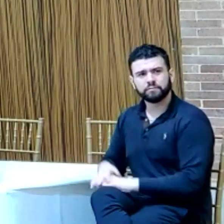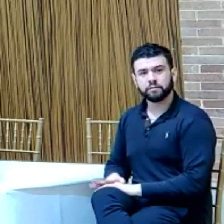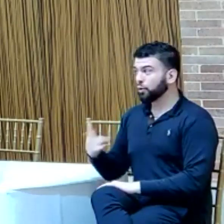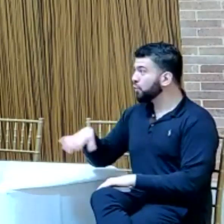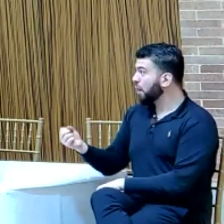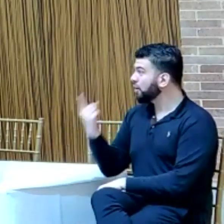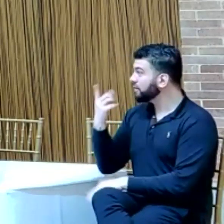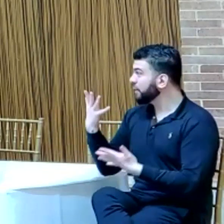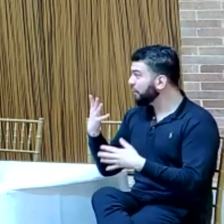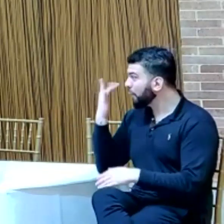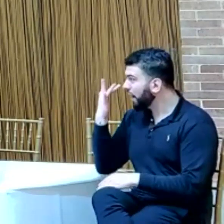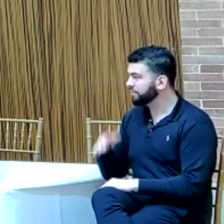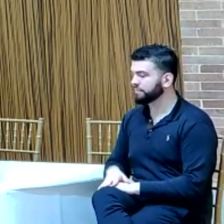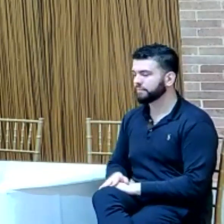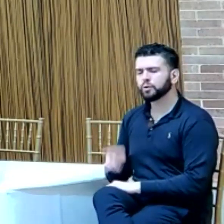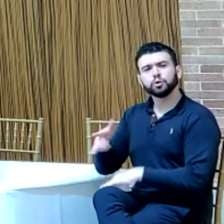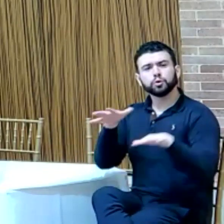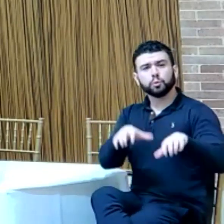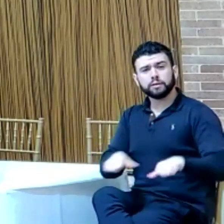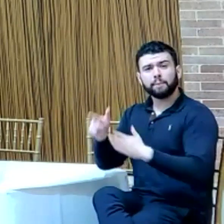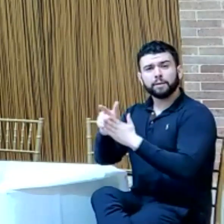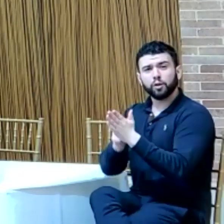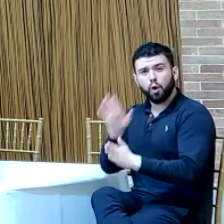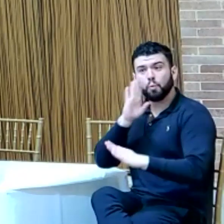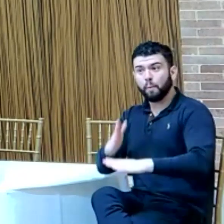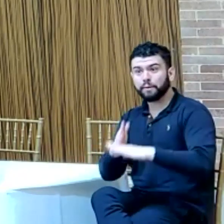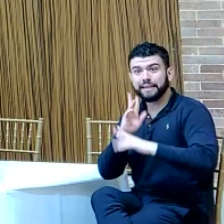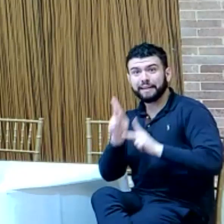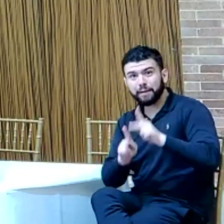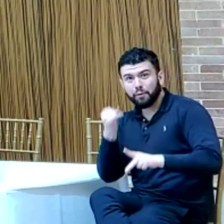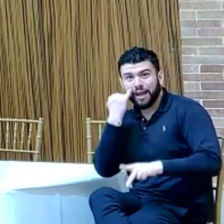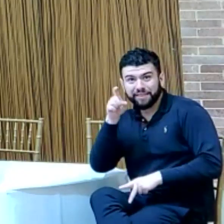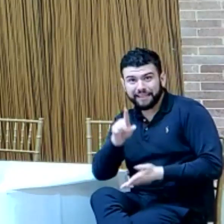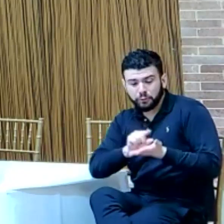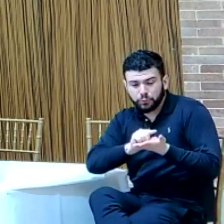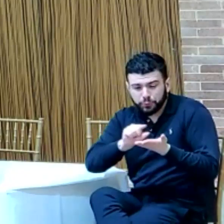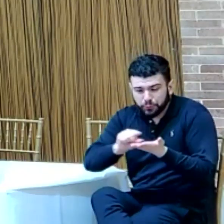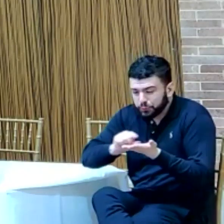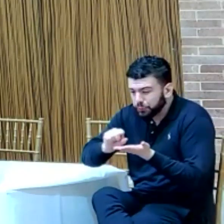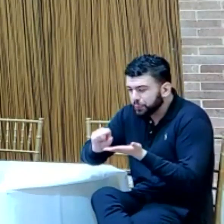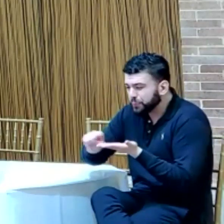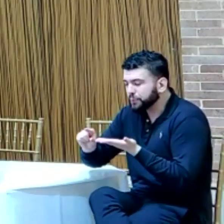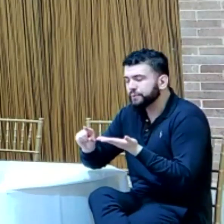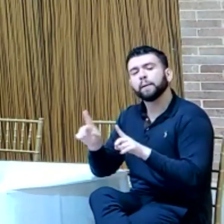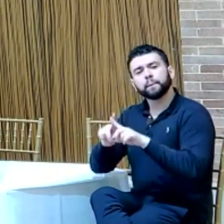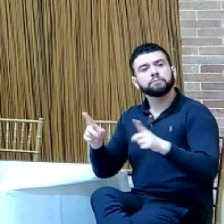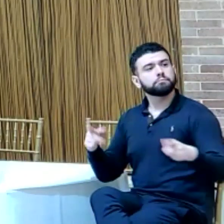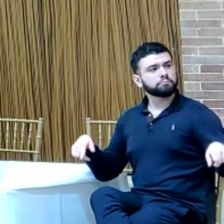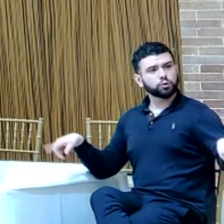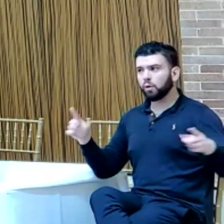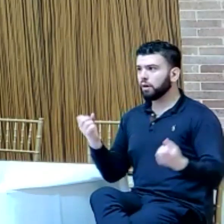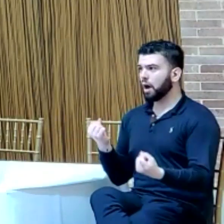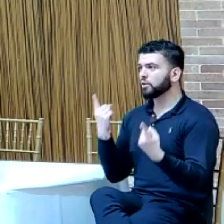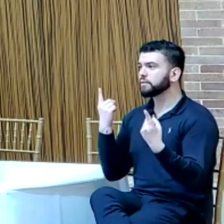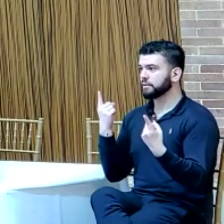adopted a law protecting that type of of situation which is not a federal law but you all understand that and you all